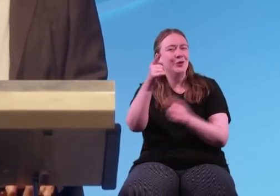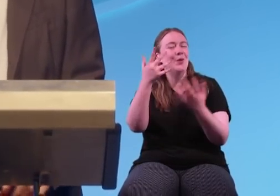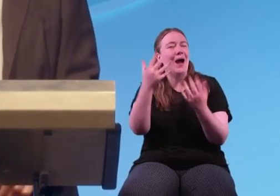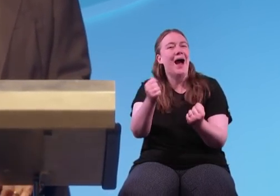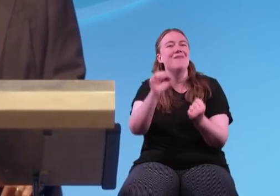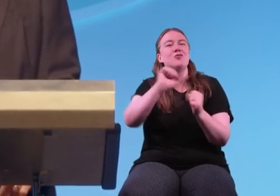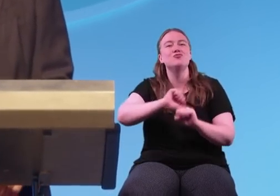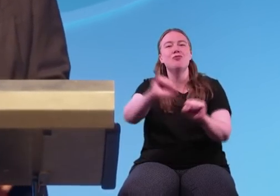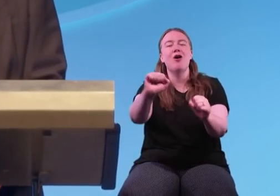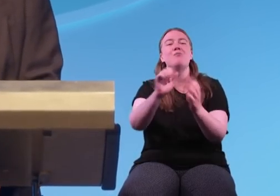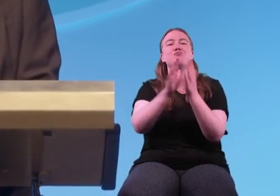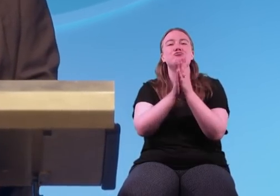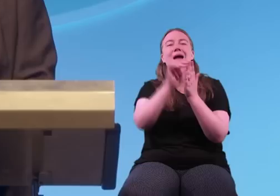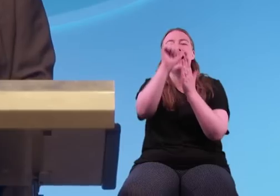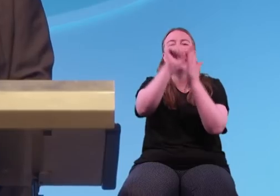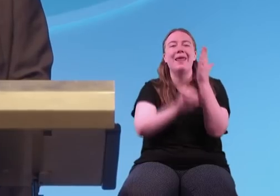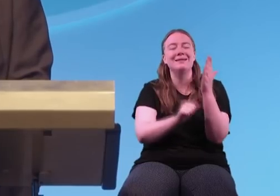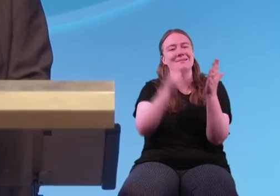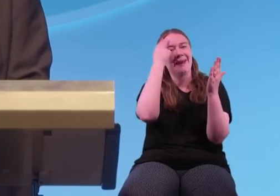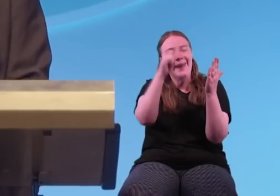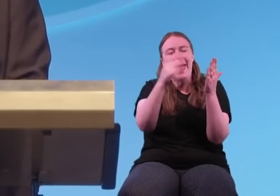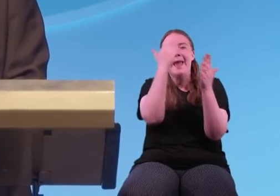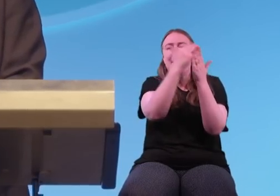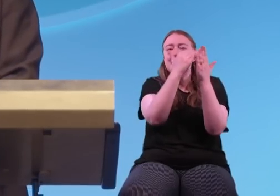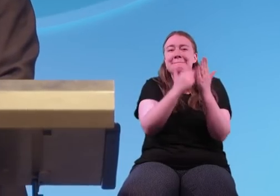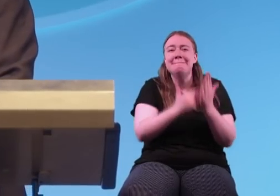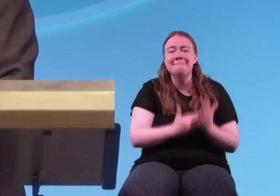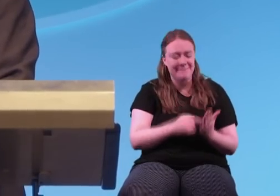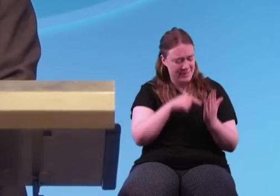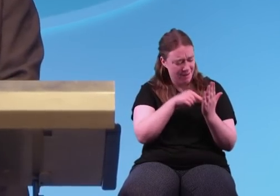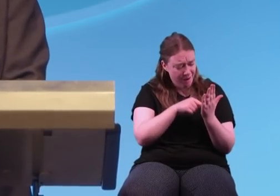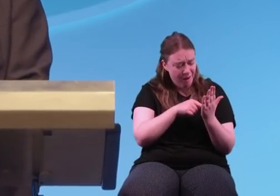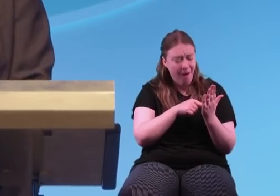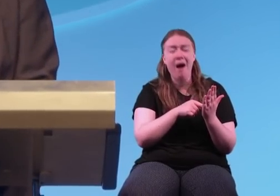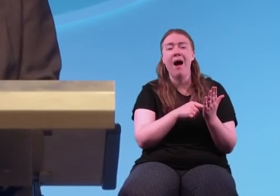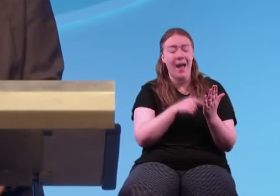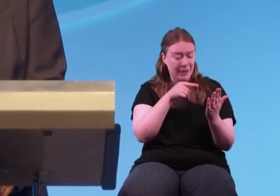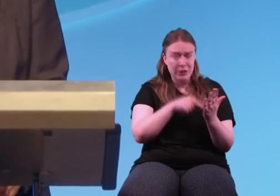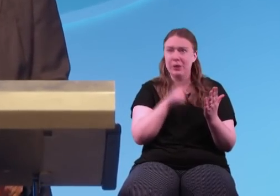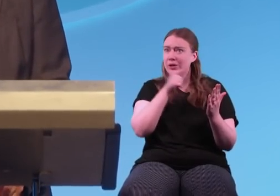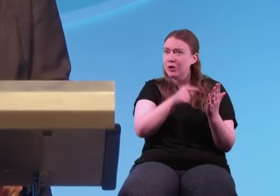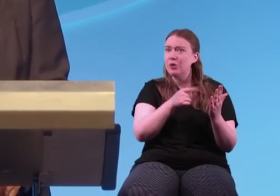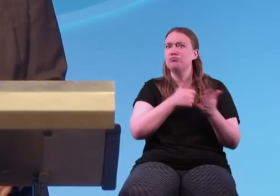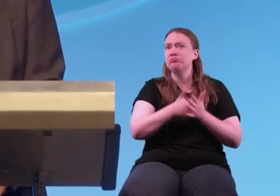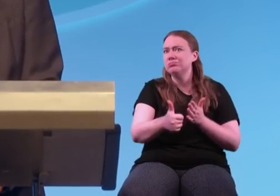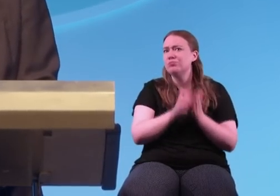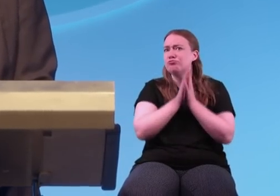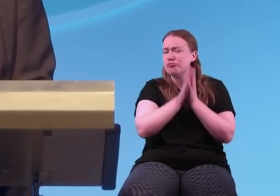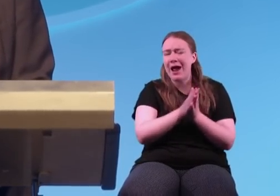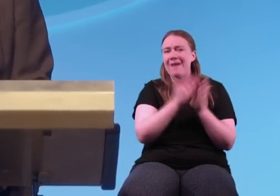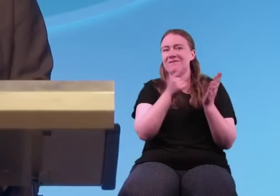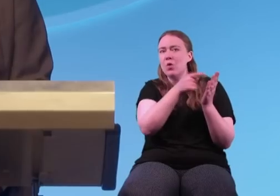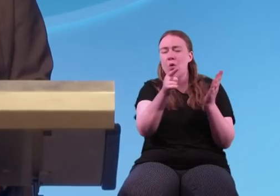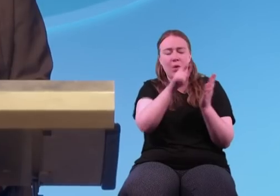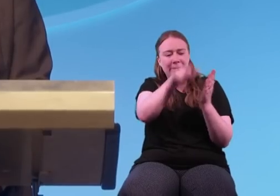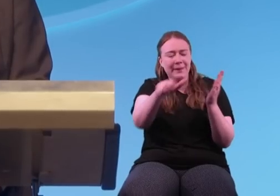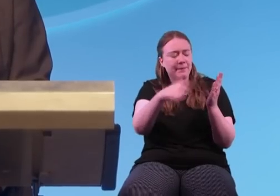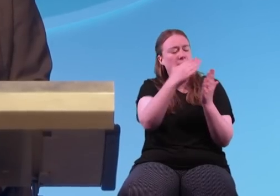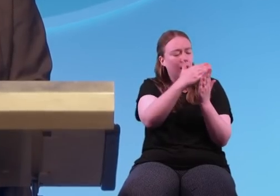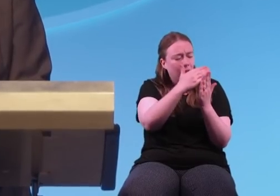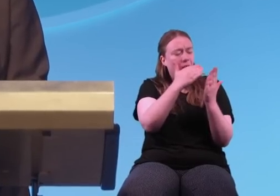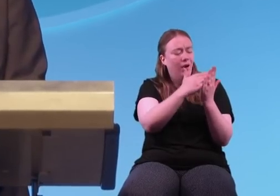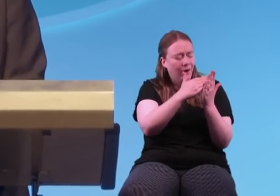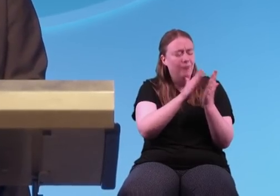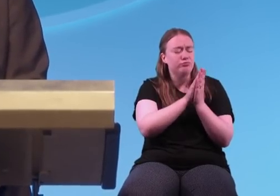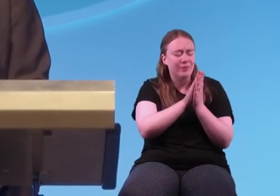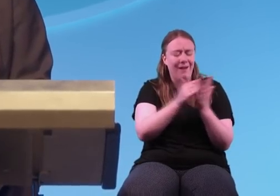eternity will reveal the impact that has been made as a result of you doing what Paul says he does here for Timothy.